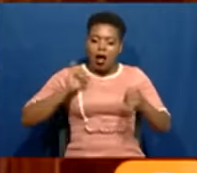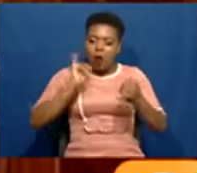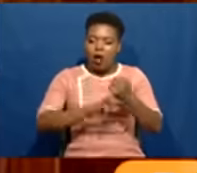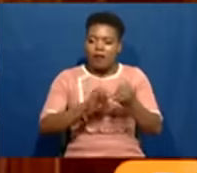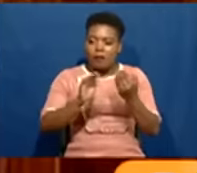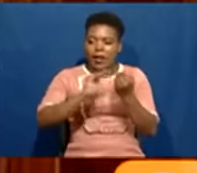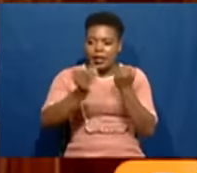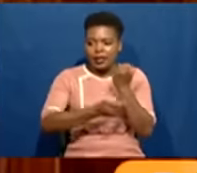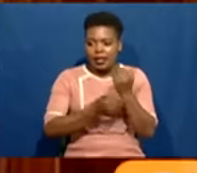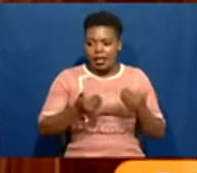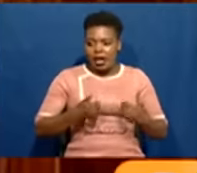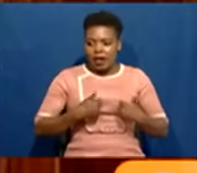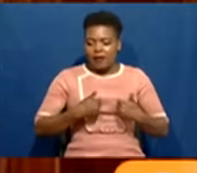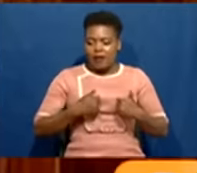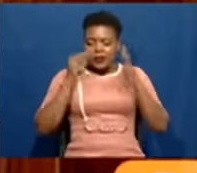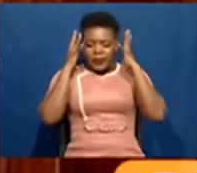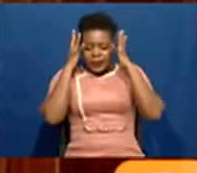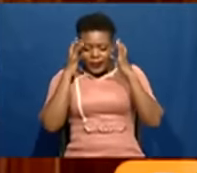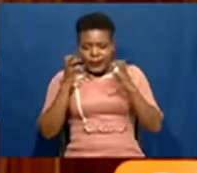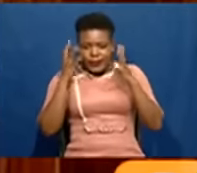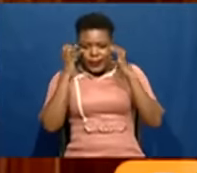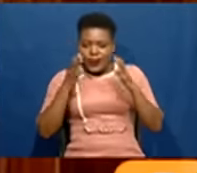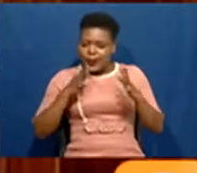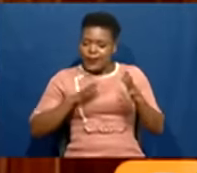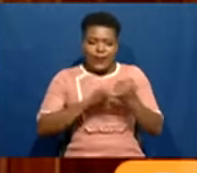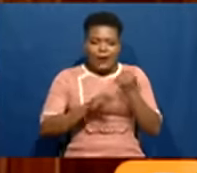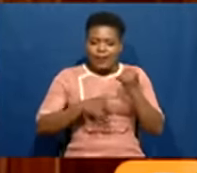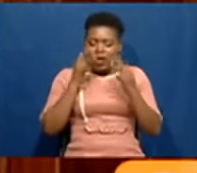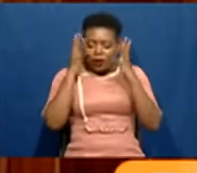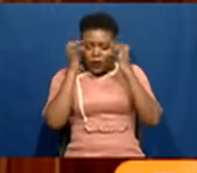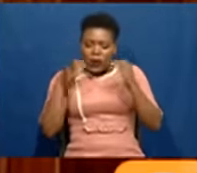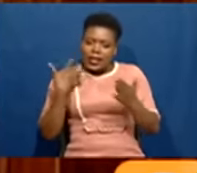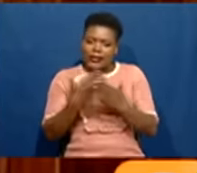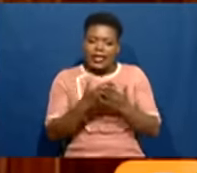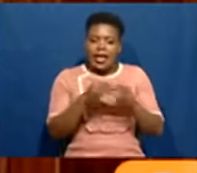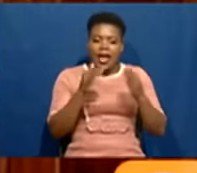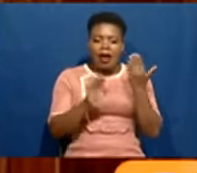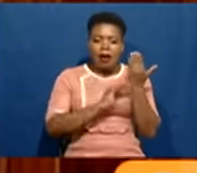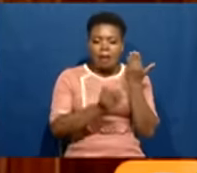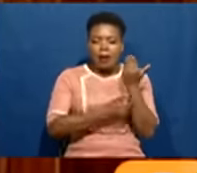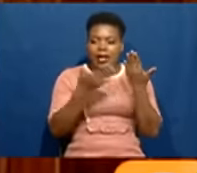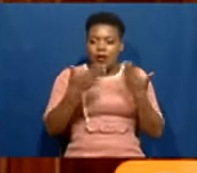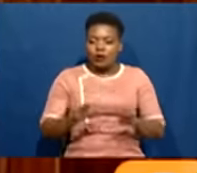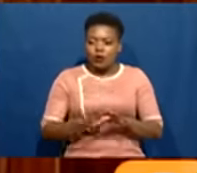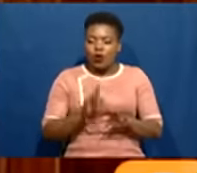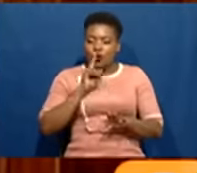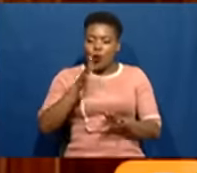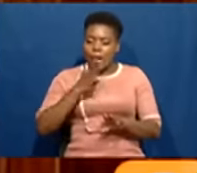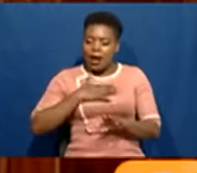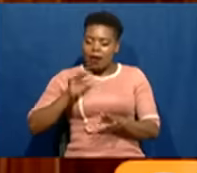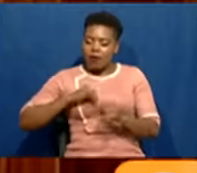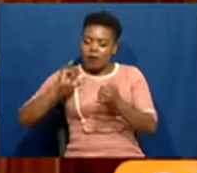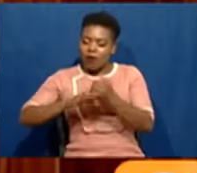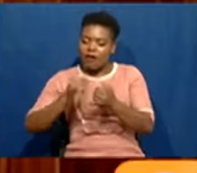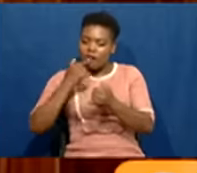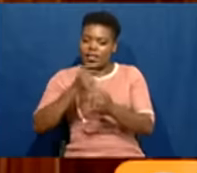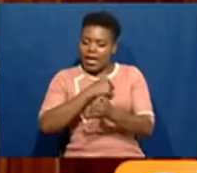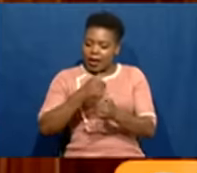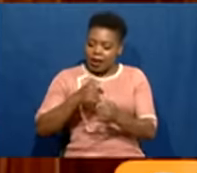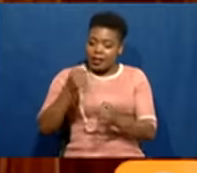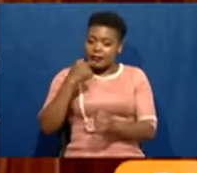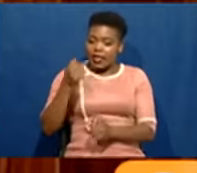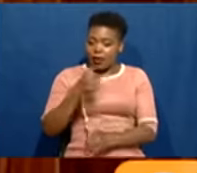Initially, my wife was not in agreement that we sell our family business to relocate. So I had